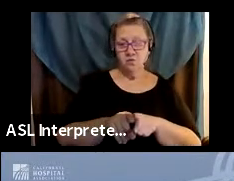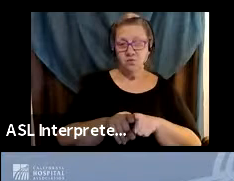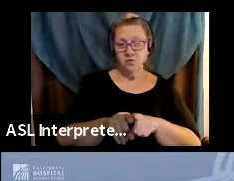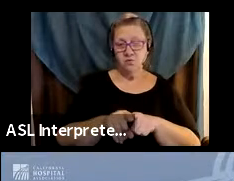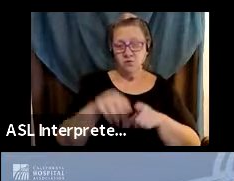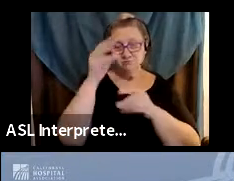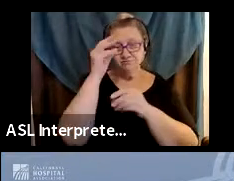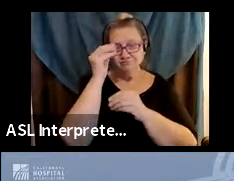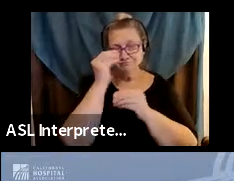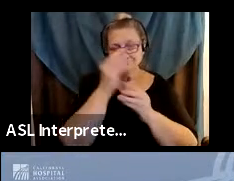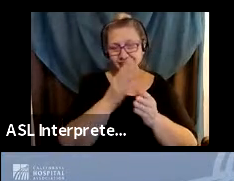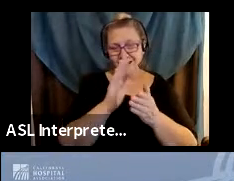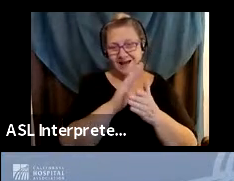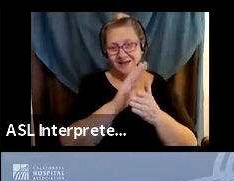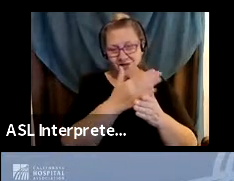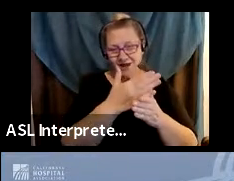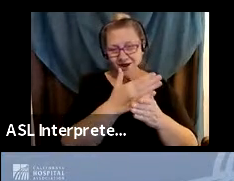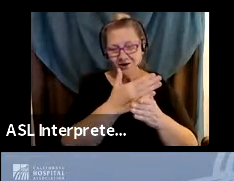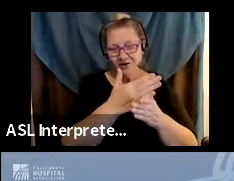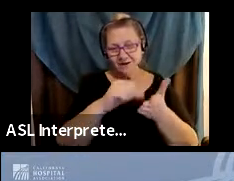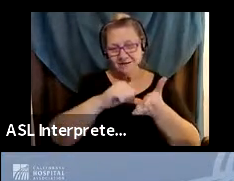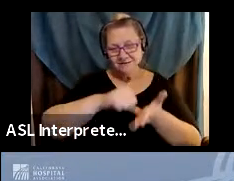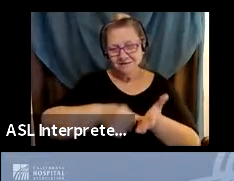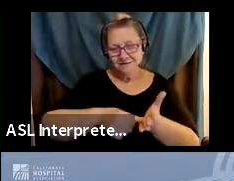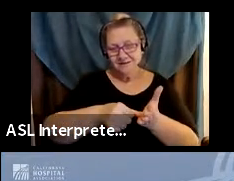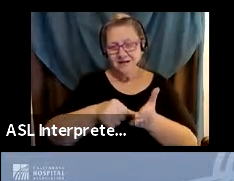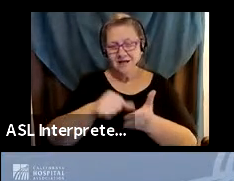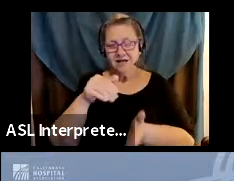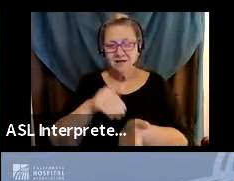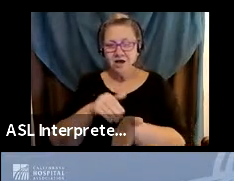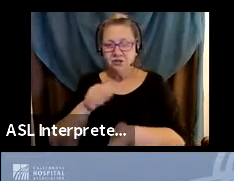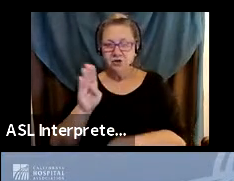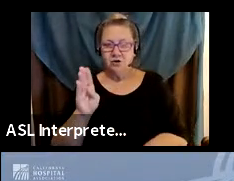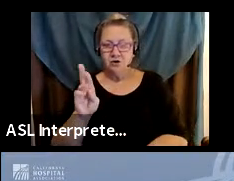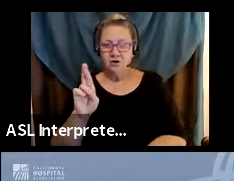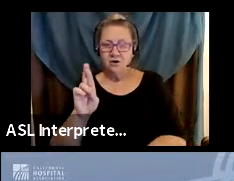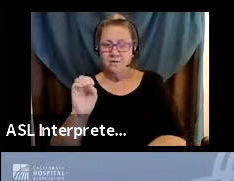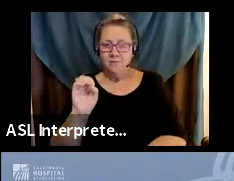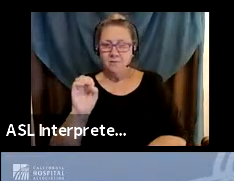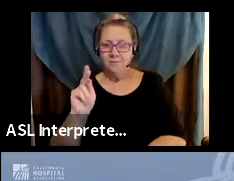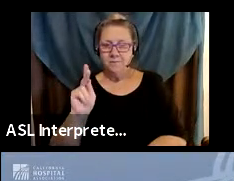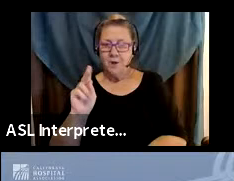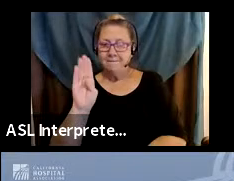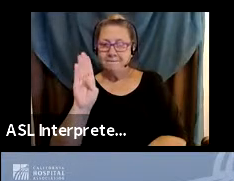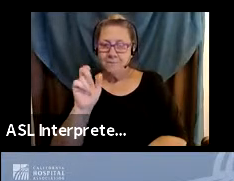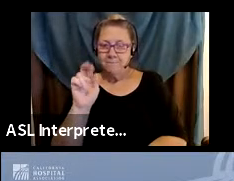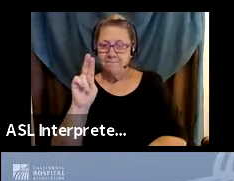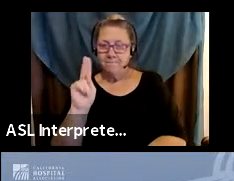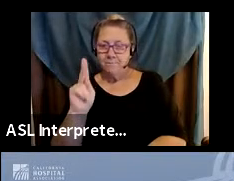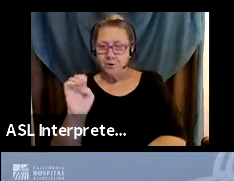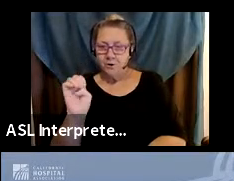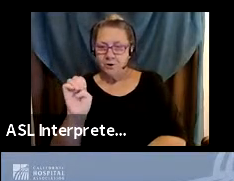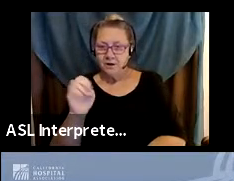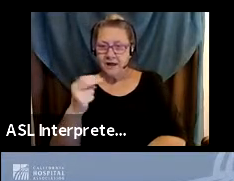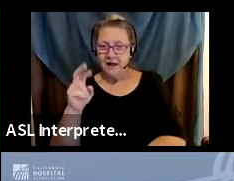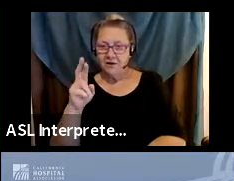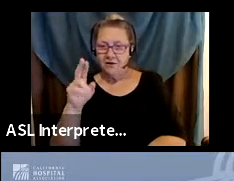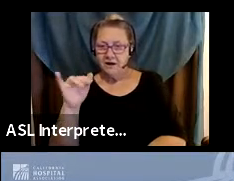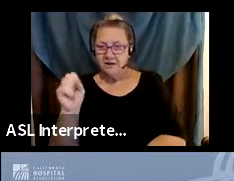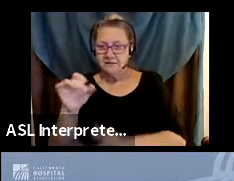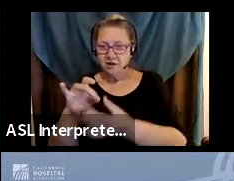share and underscore Dr. Brooke Harris's comment about the importance of building trust